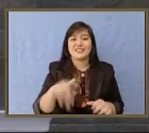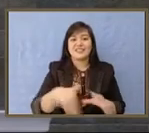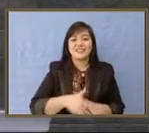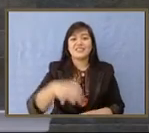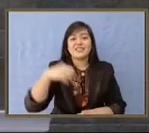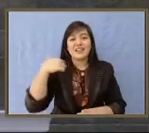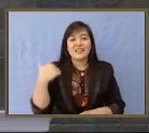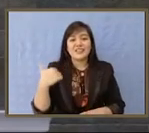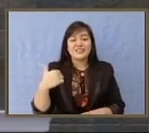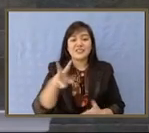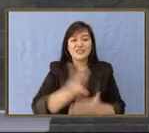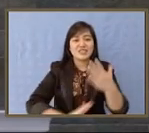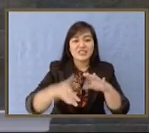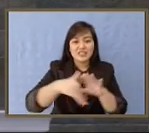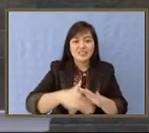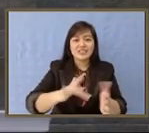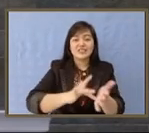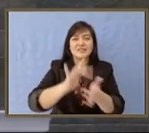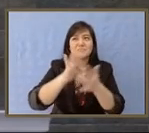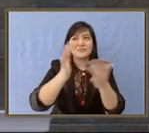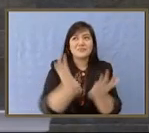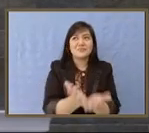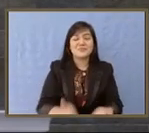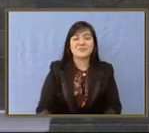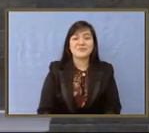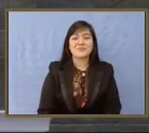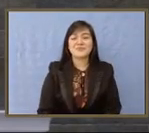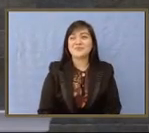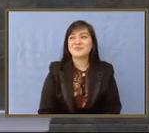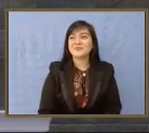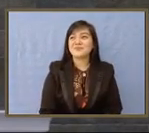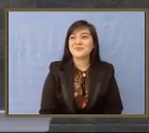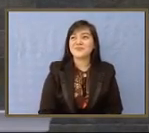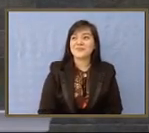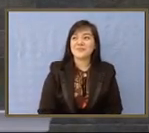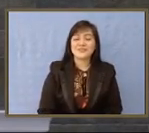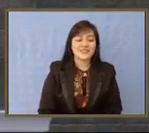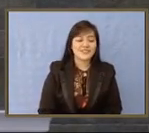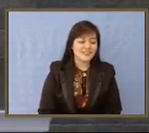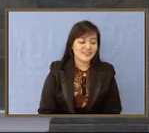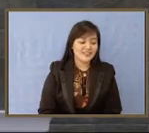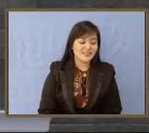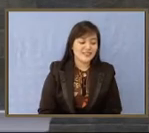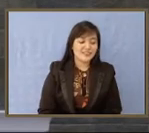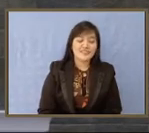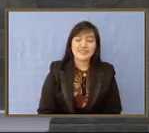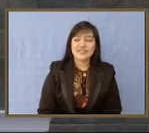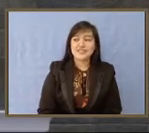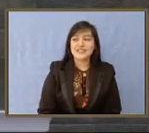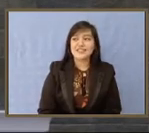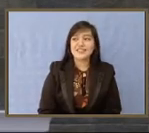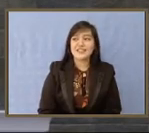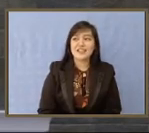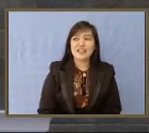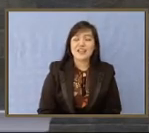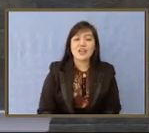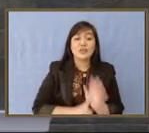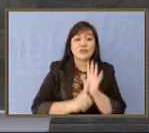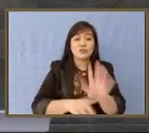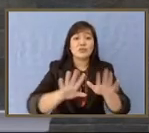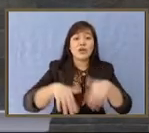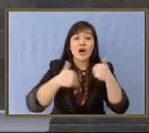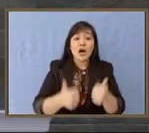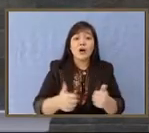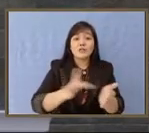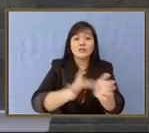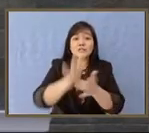19. Doon natin makikita yung kapahayagan that Jesus Christ is the one who will really redeem all mankind. Overall, He